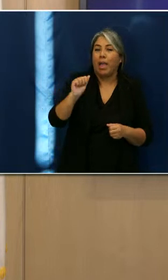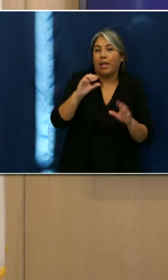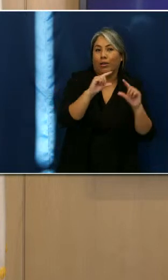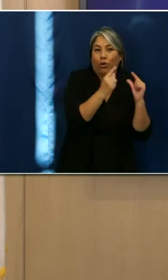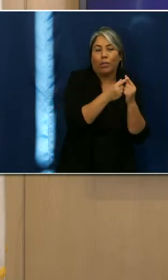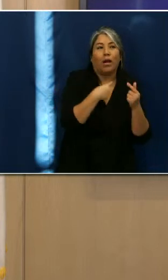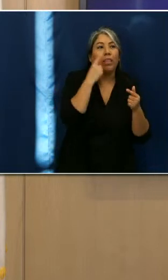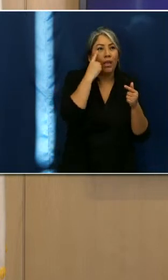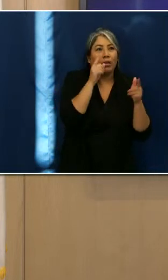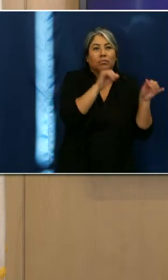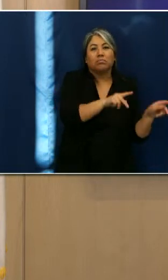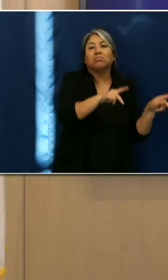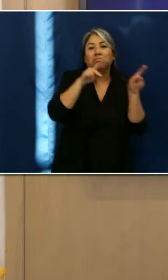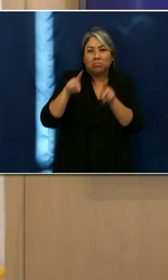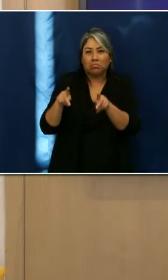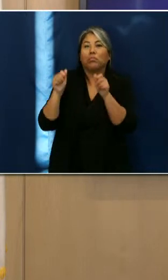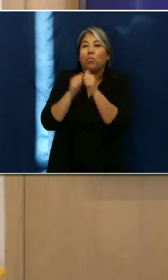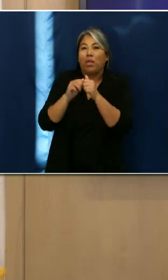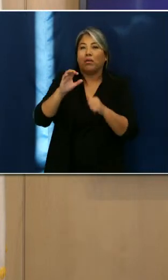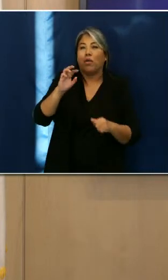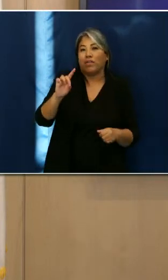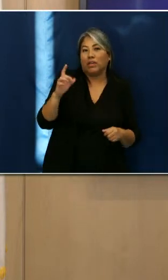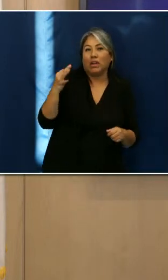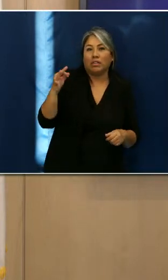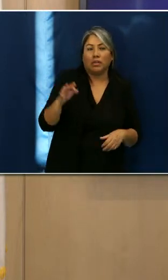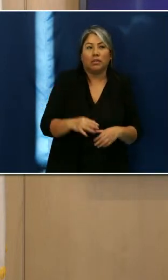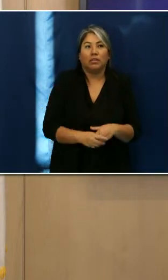with COVID-19.